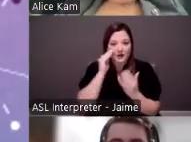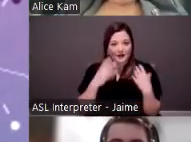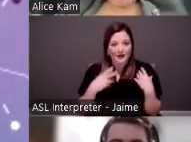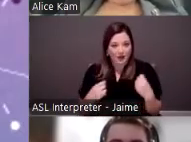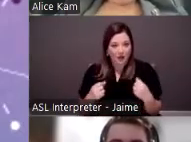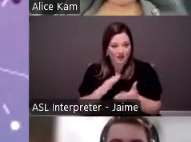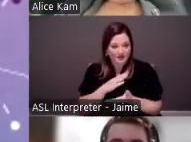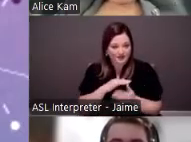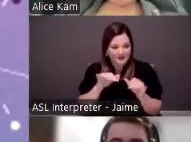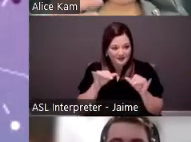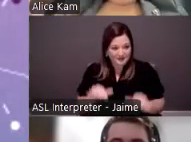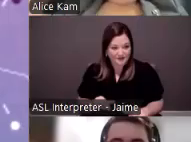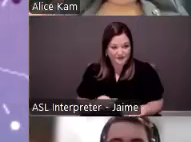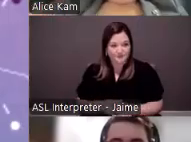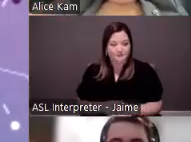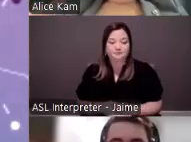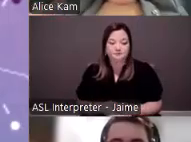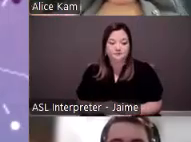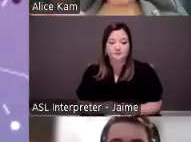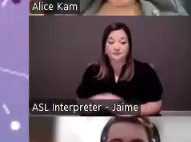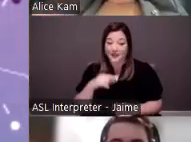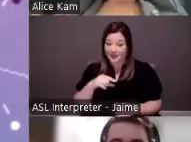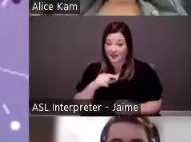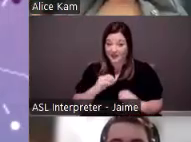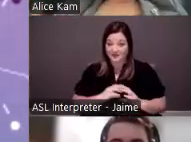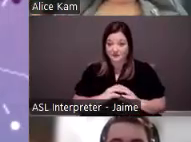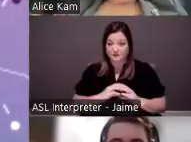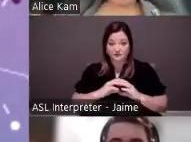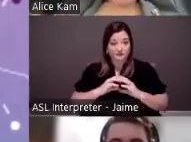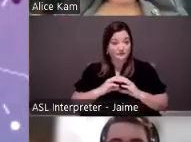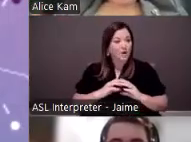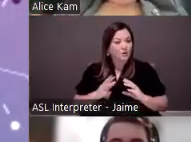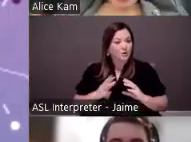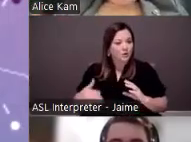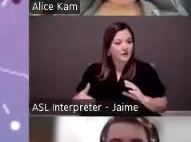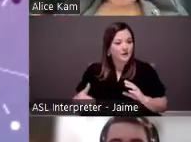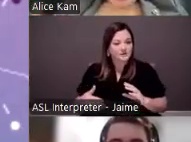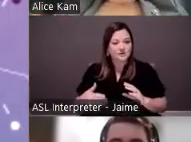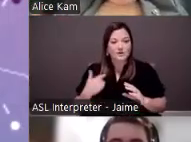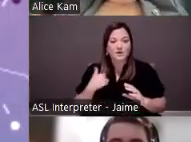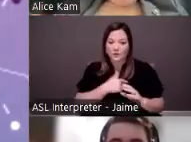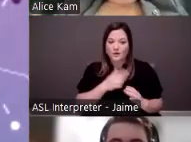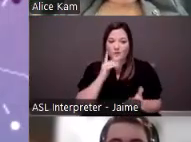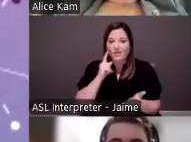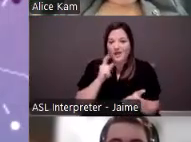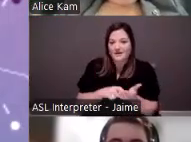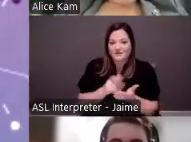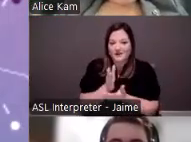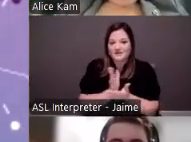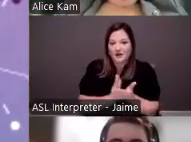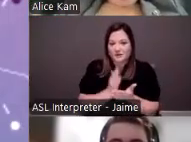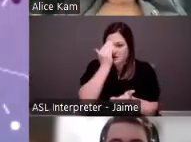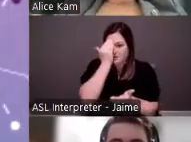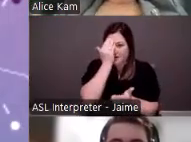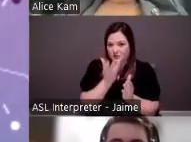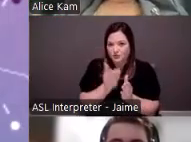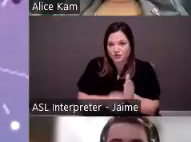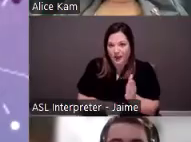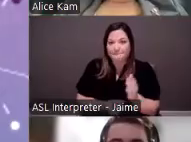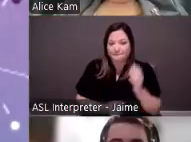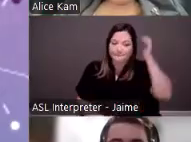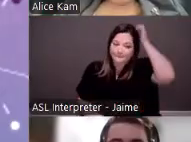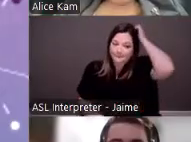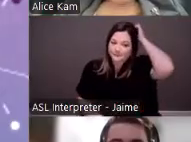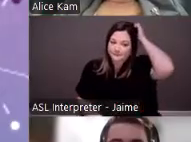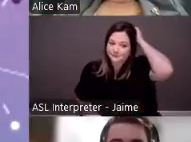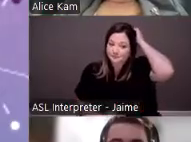manner, we actually be able to identify some of the knowledge gap that we identified. Thank you.